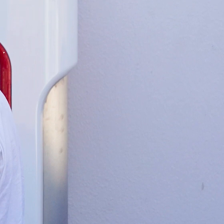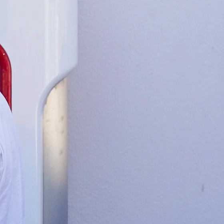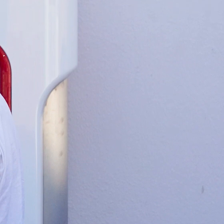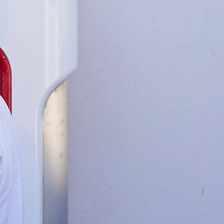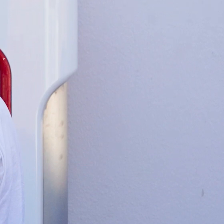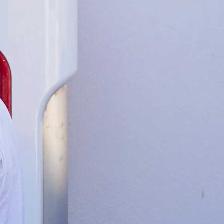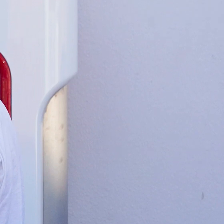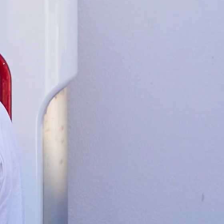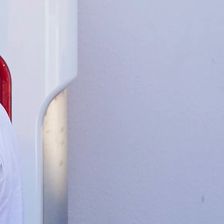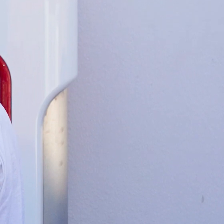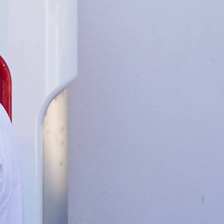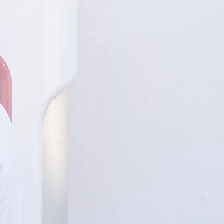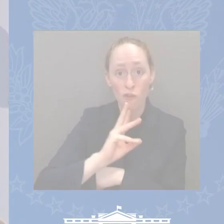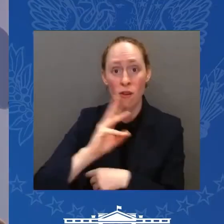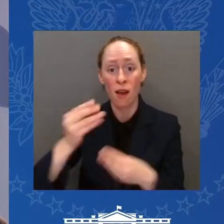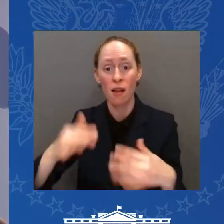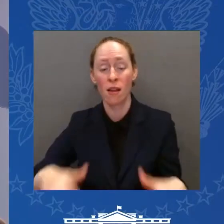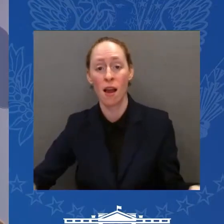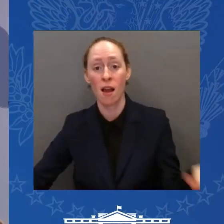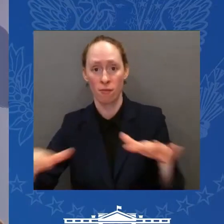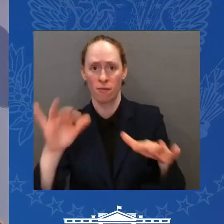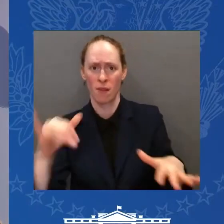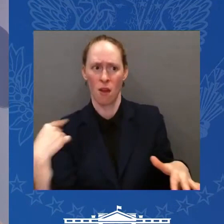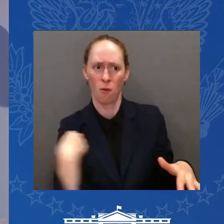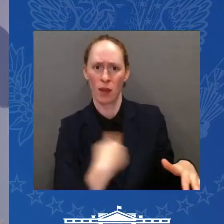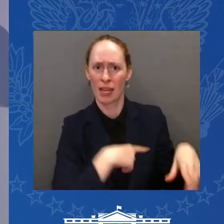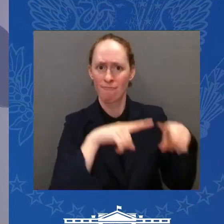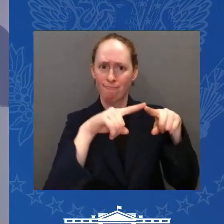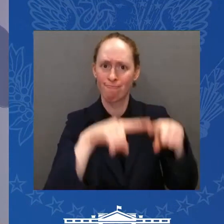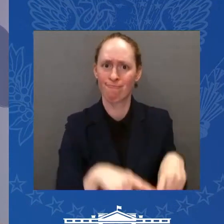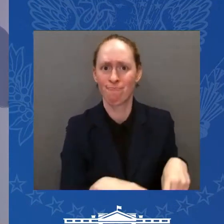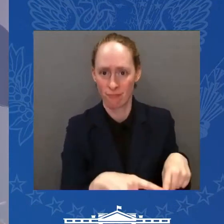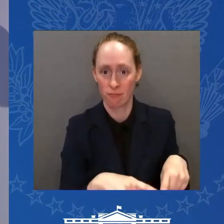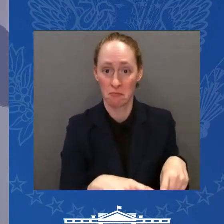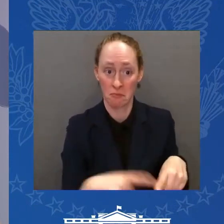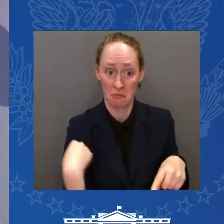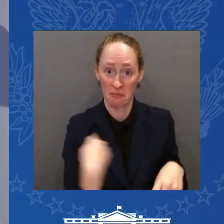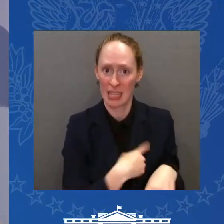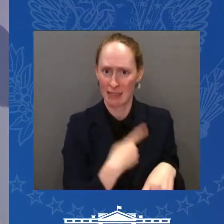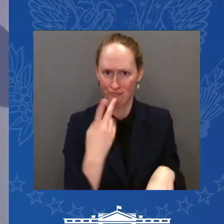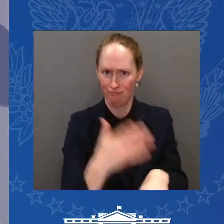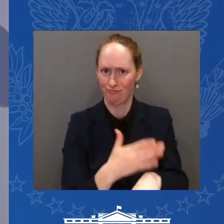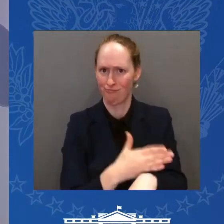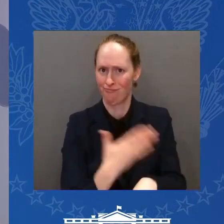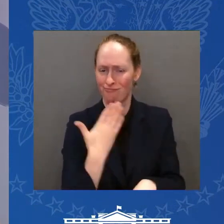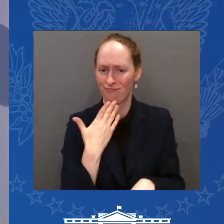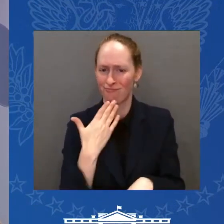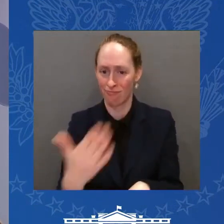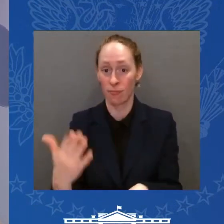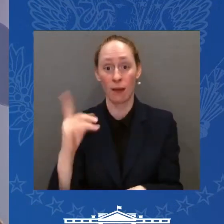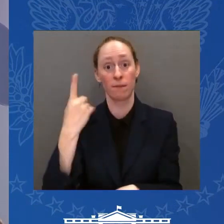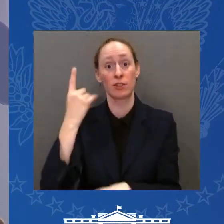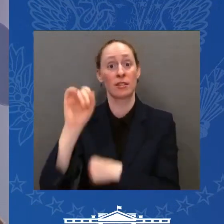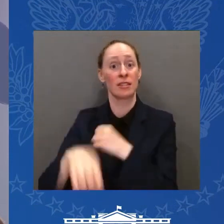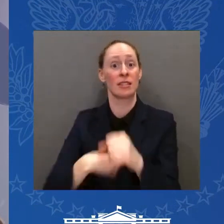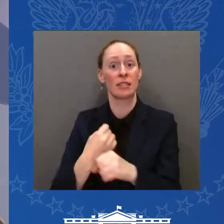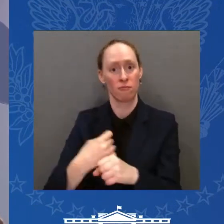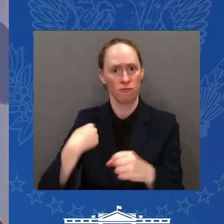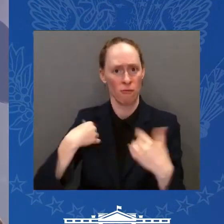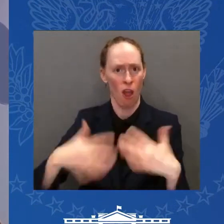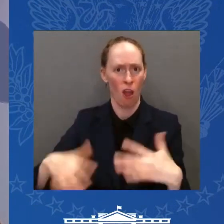tailpipe emissions to methane emissions. Just my first year in office, I protected more lands and waters than any president since John F.